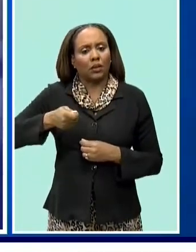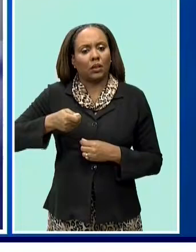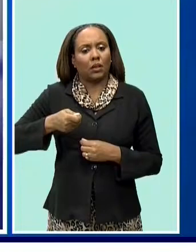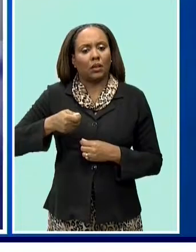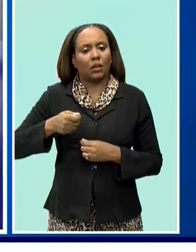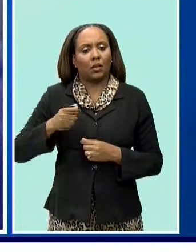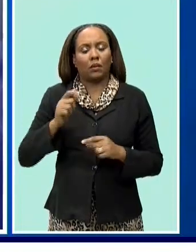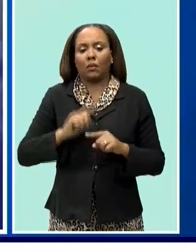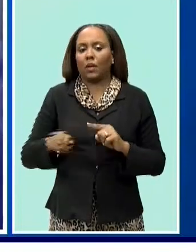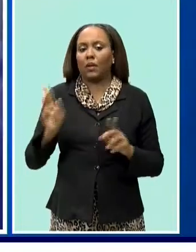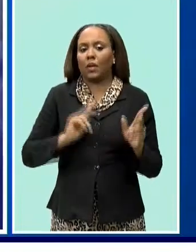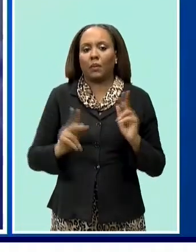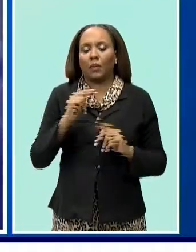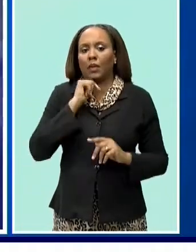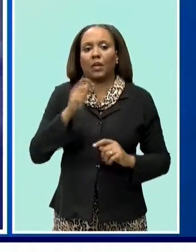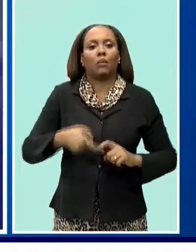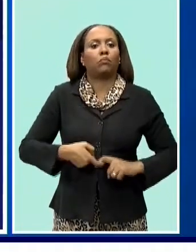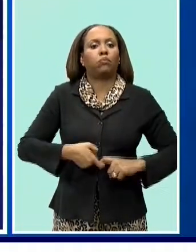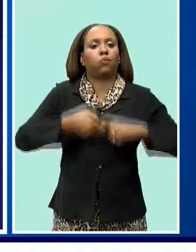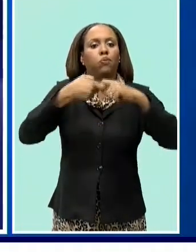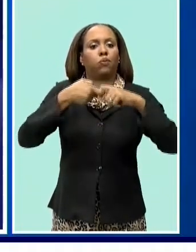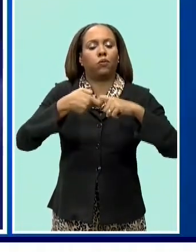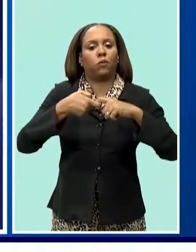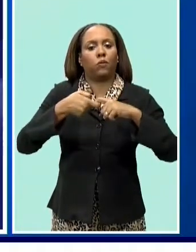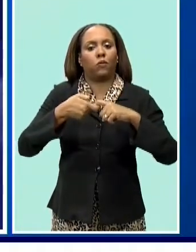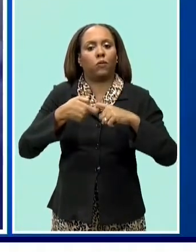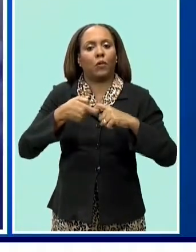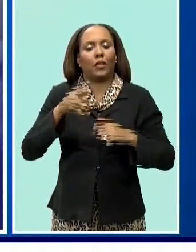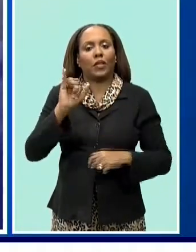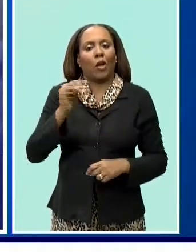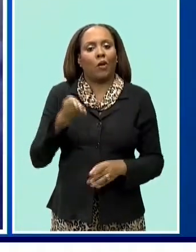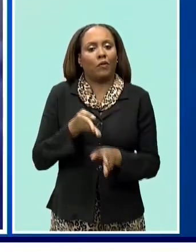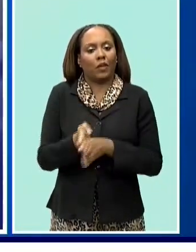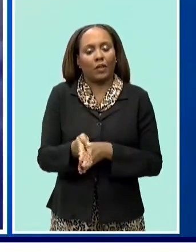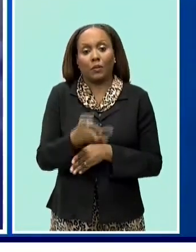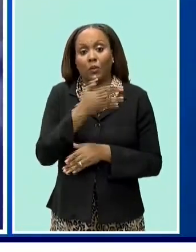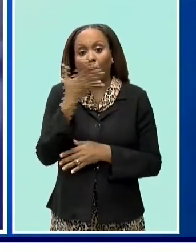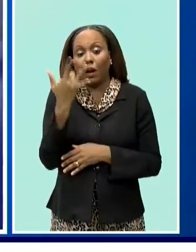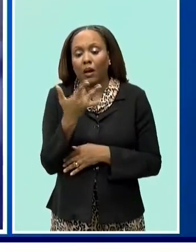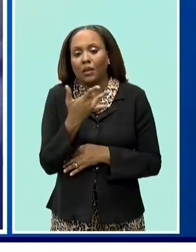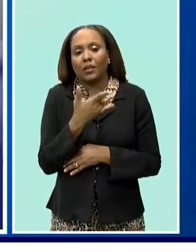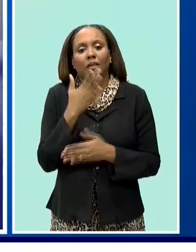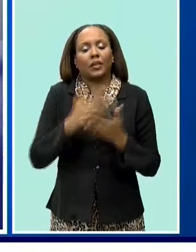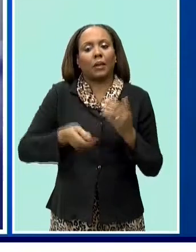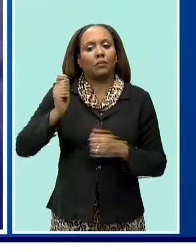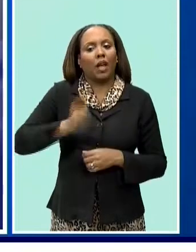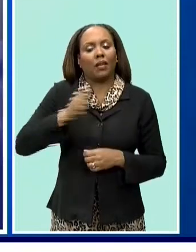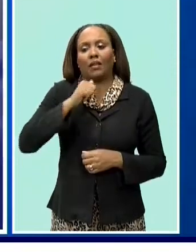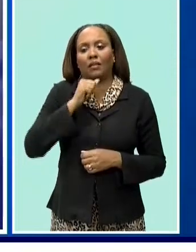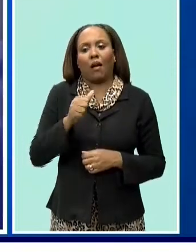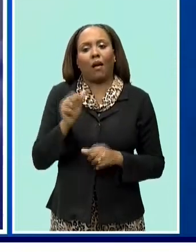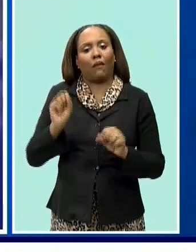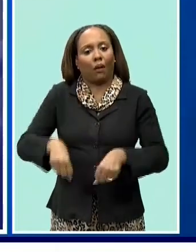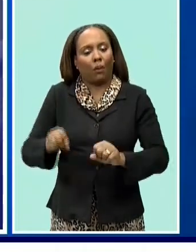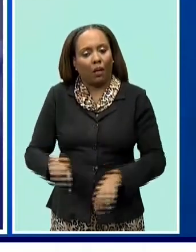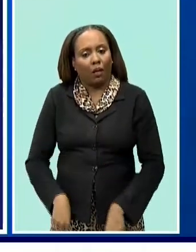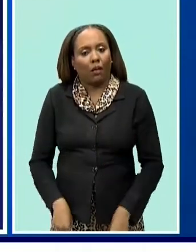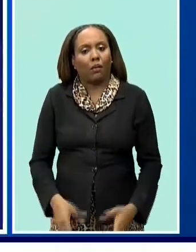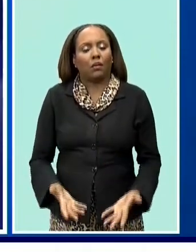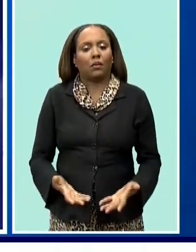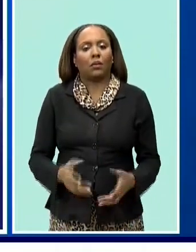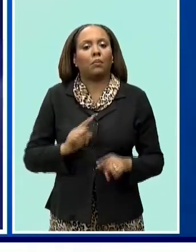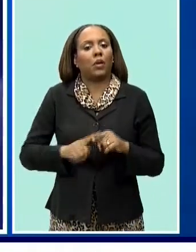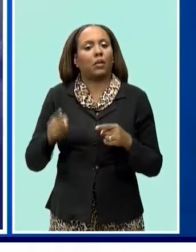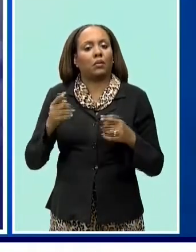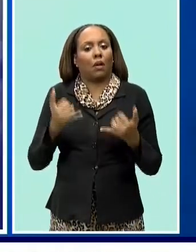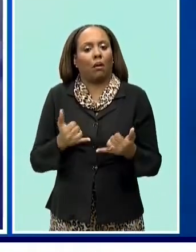their careers on hold. That we've had some challenges with the availability of the individuals. Those matters have now been resolved,